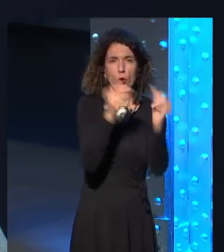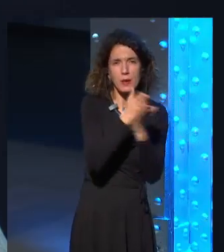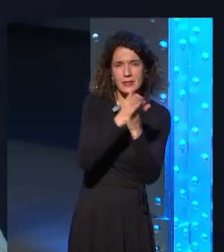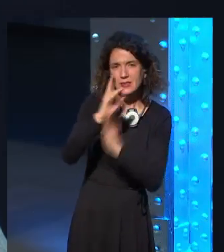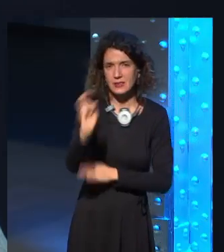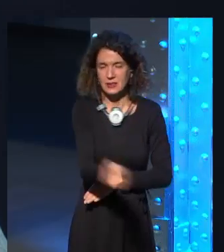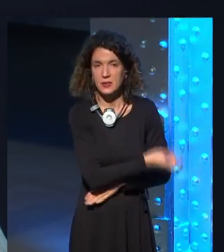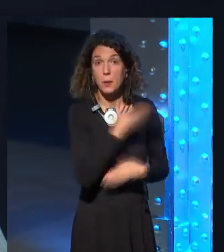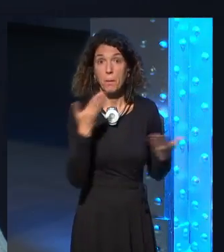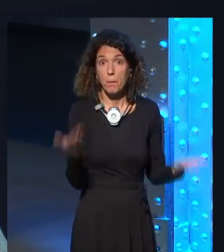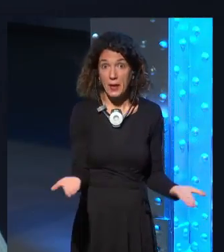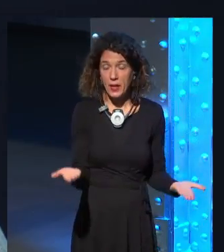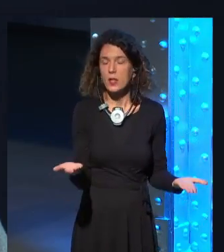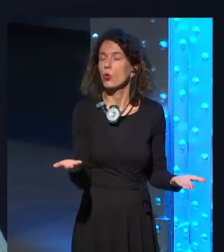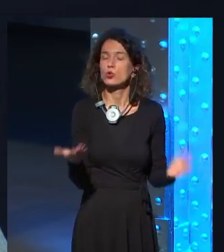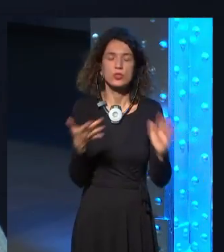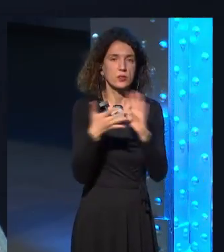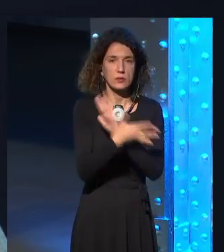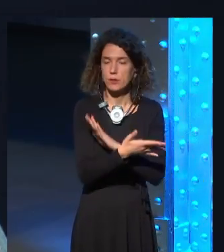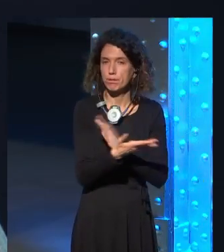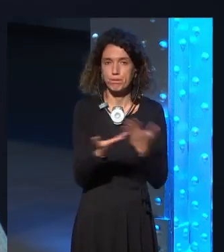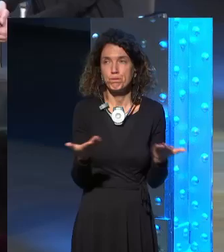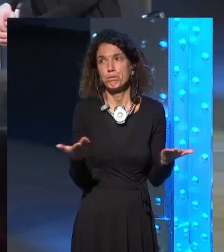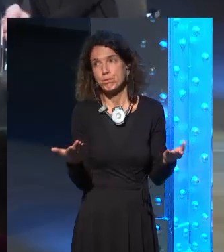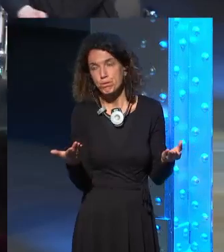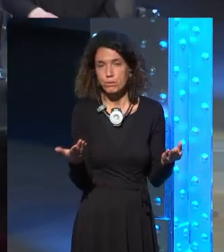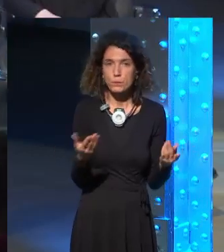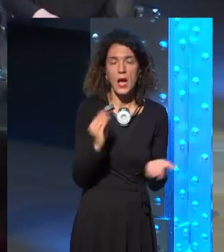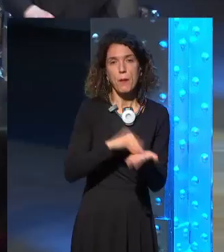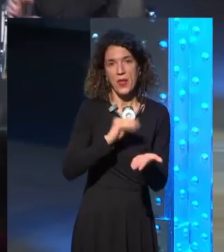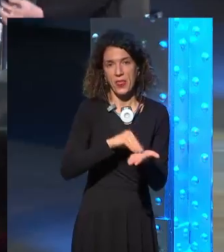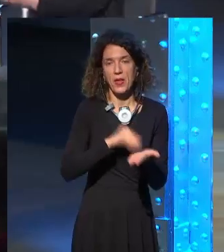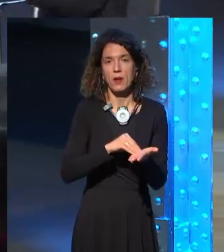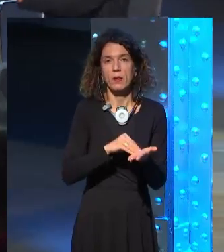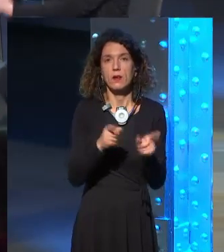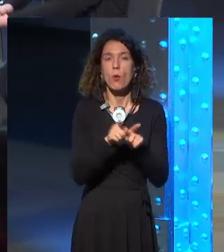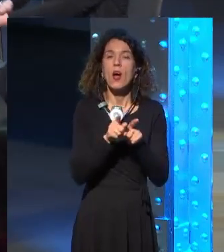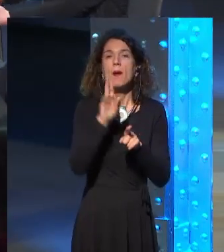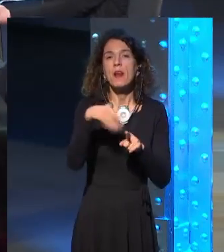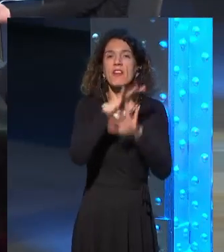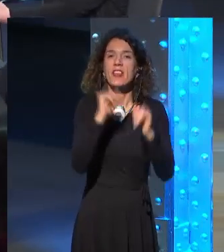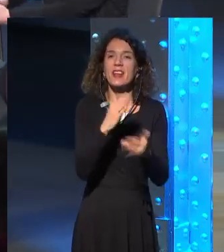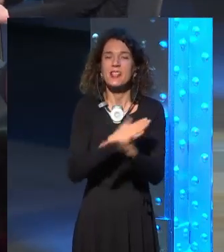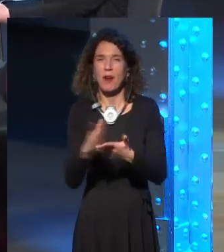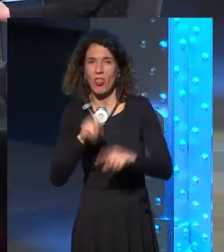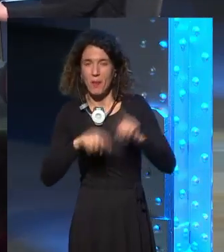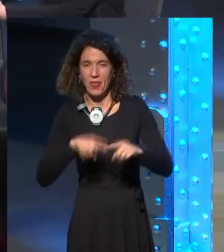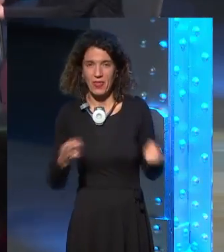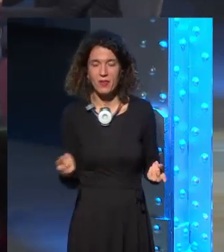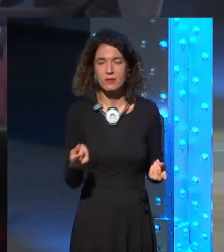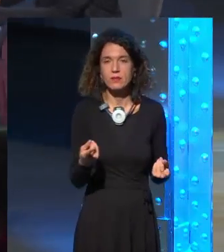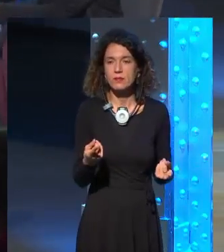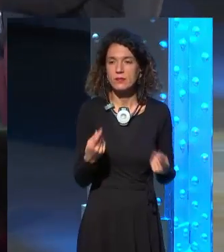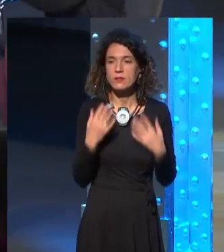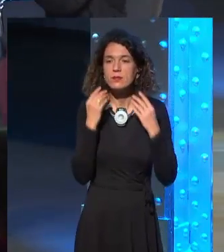but it's not often, or it's often sold separately. I opened today this cupboard in the hotel. You have the